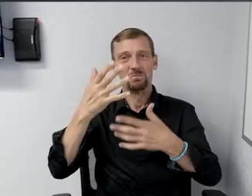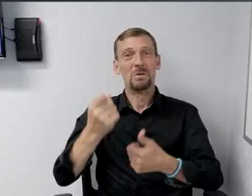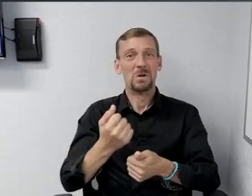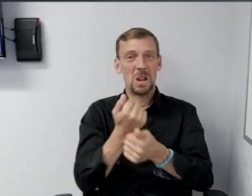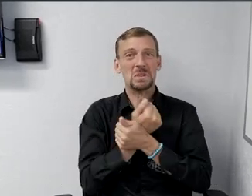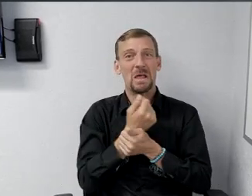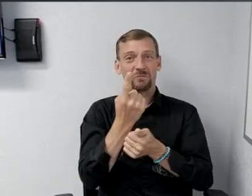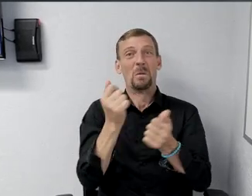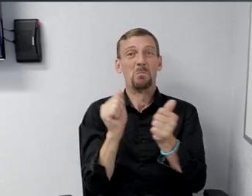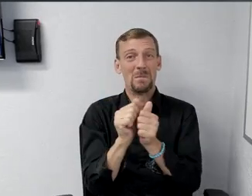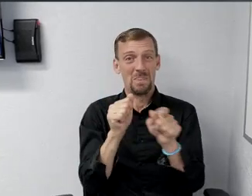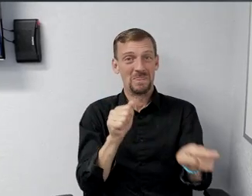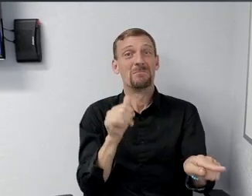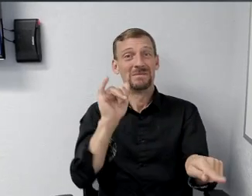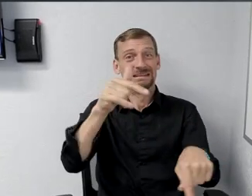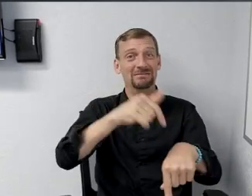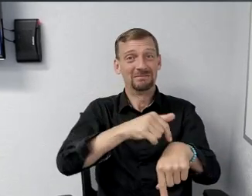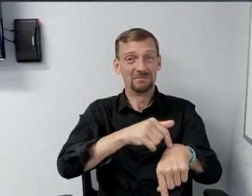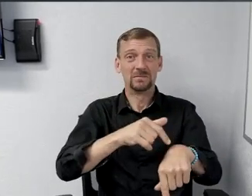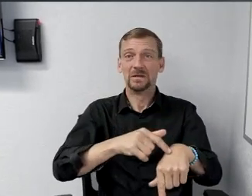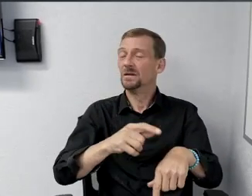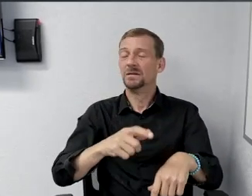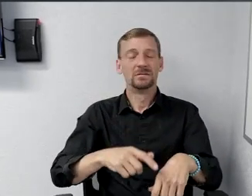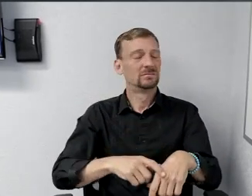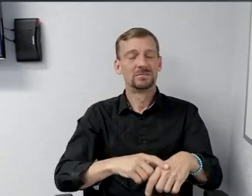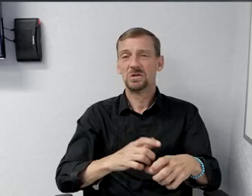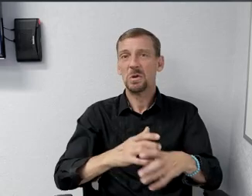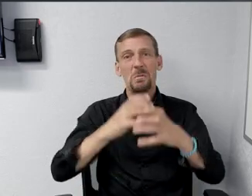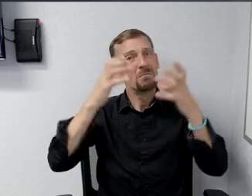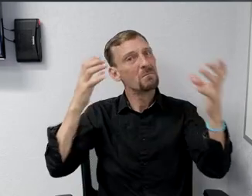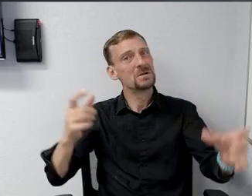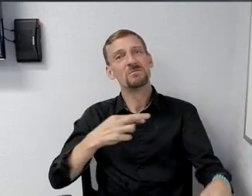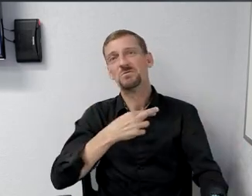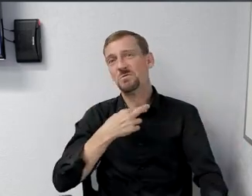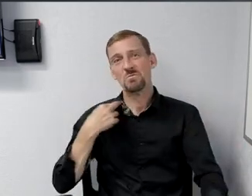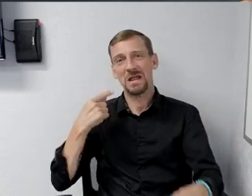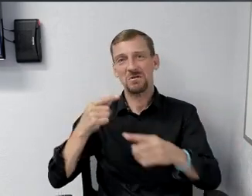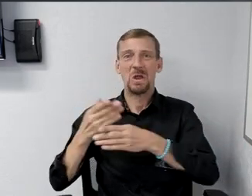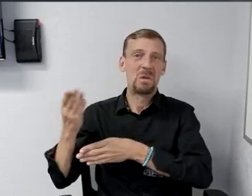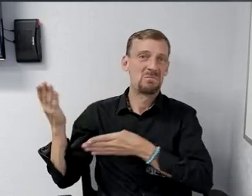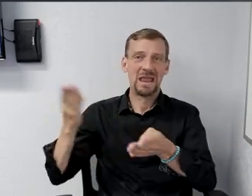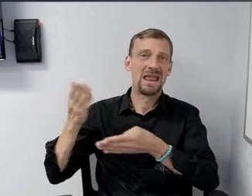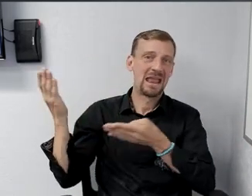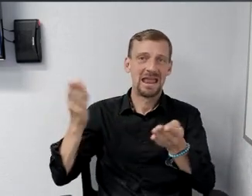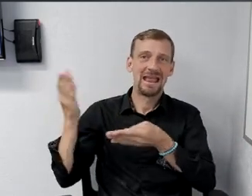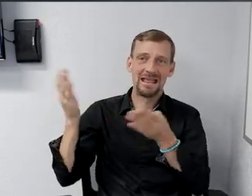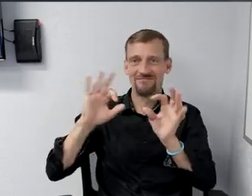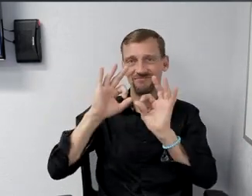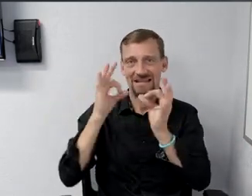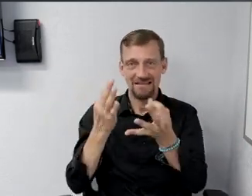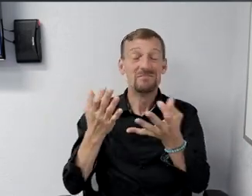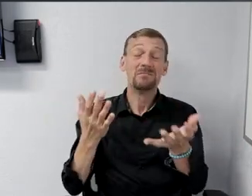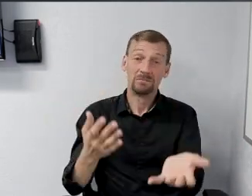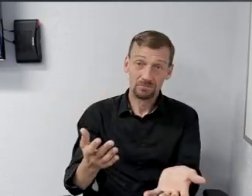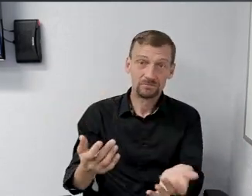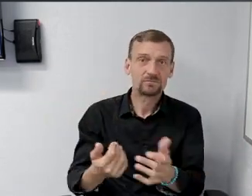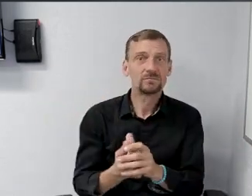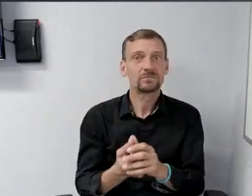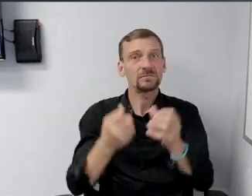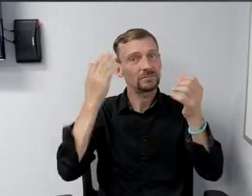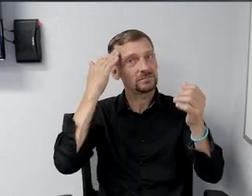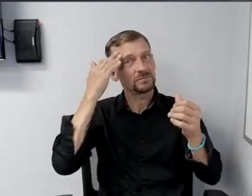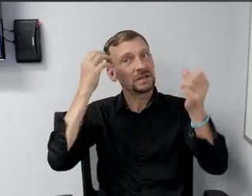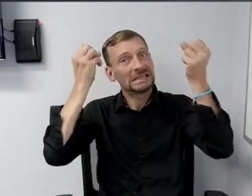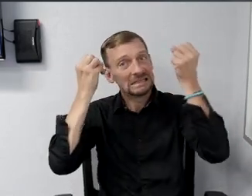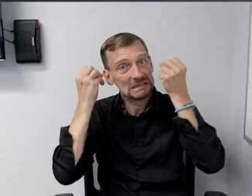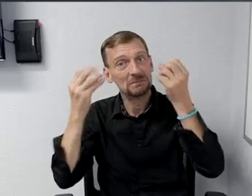with them during that. But it's too great of a risk to bring families in that, again, many of